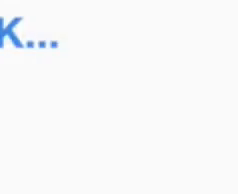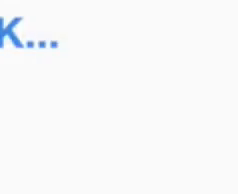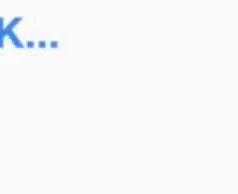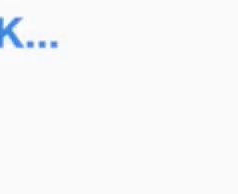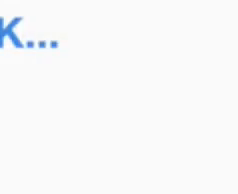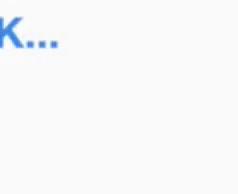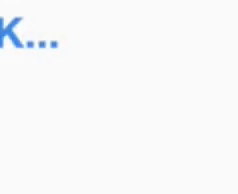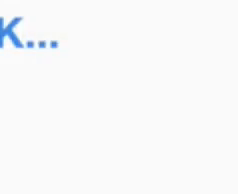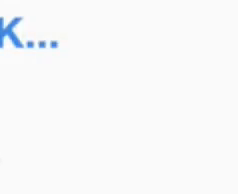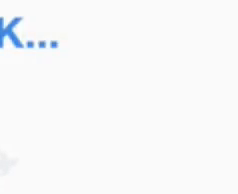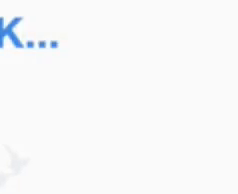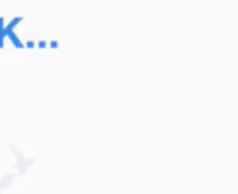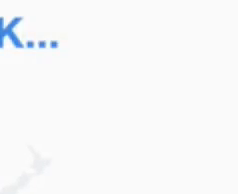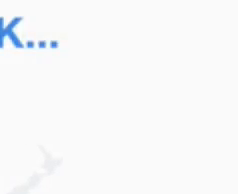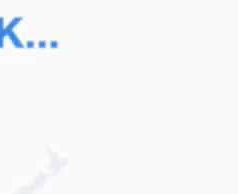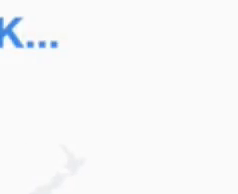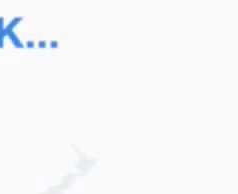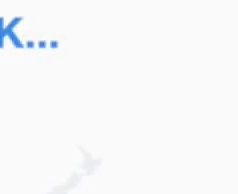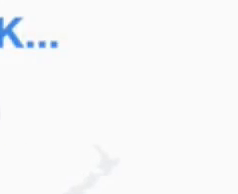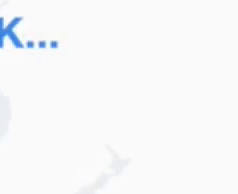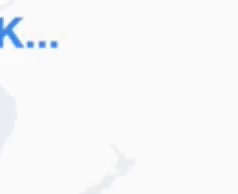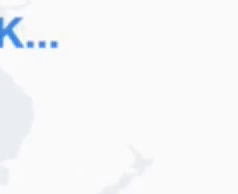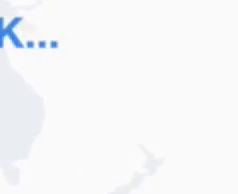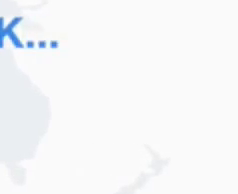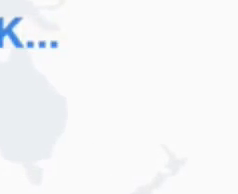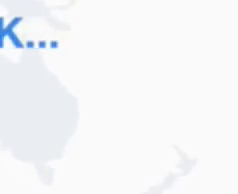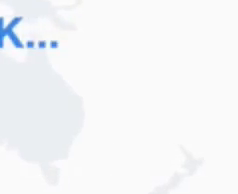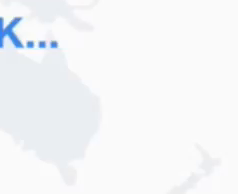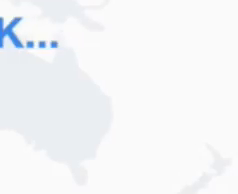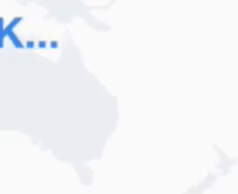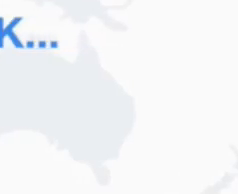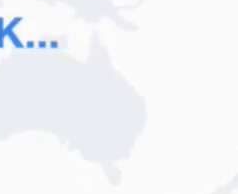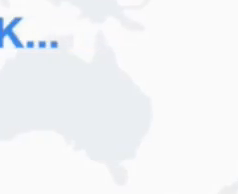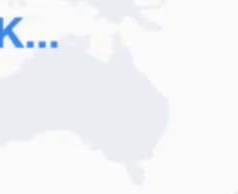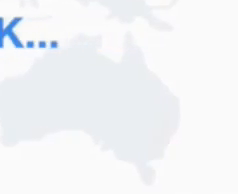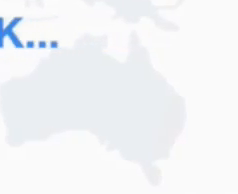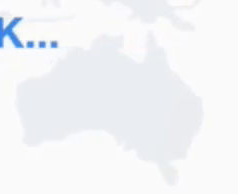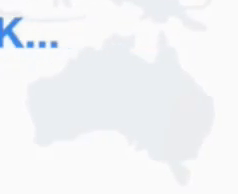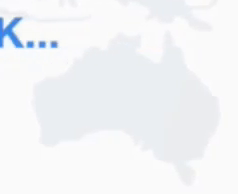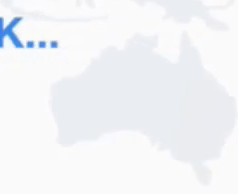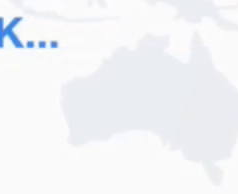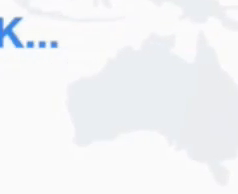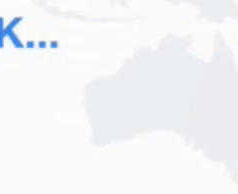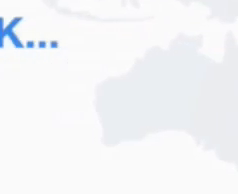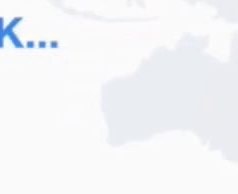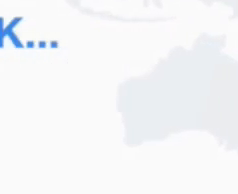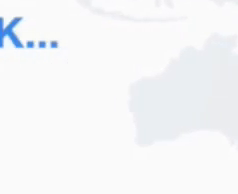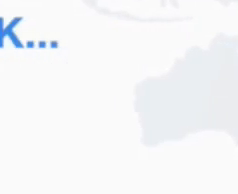We'll be right back.